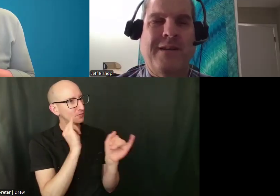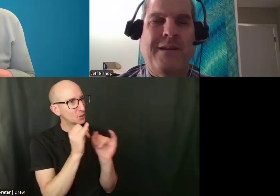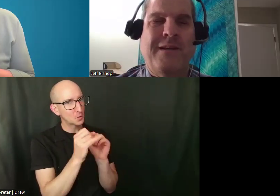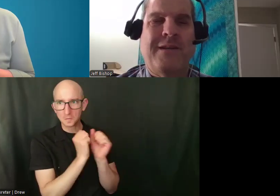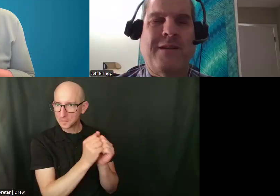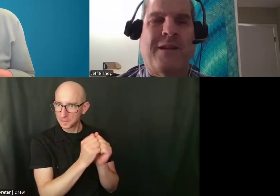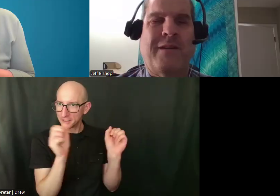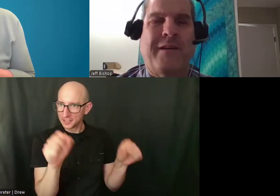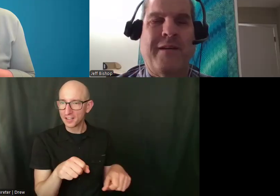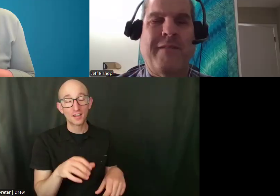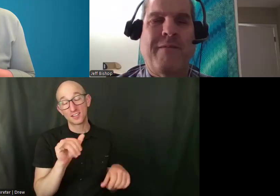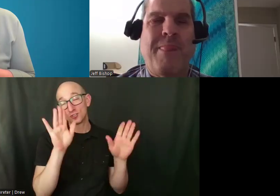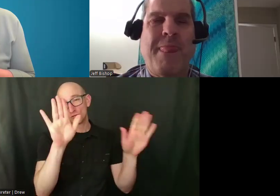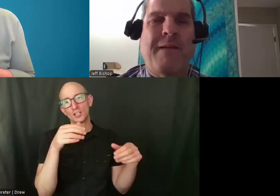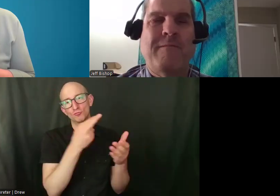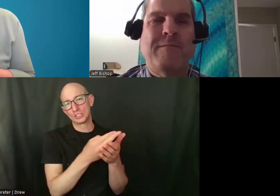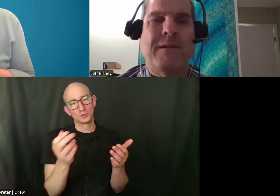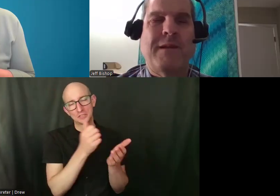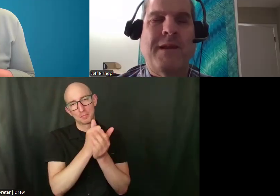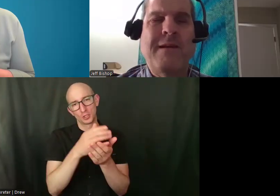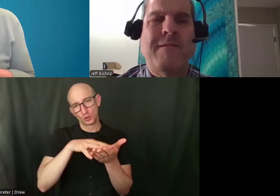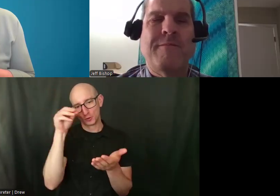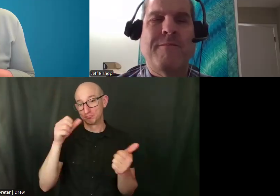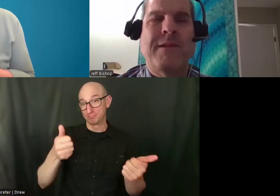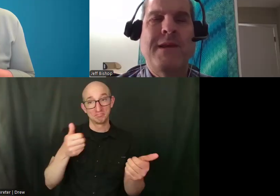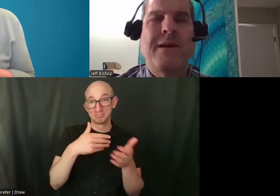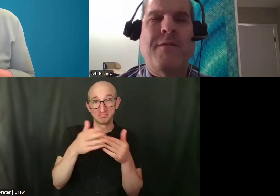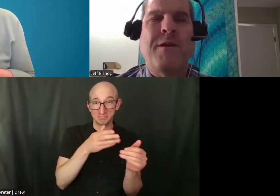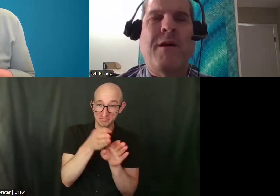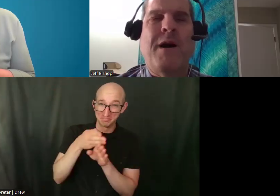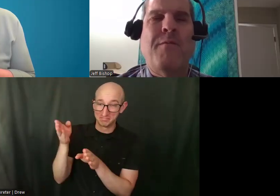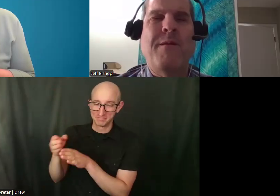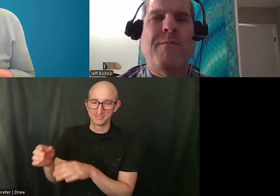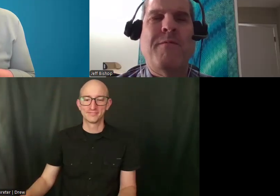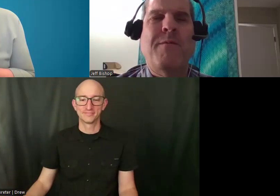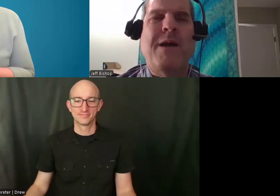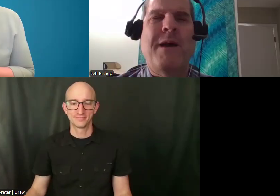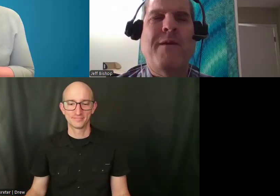to learn. Okay.